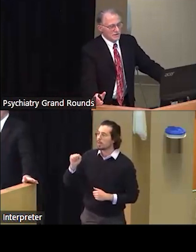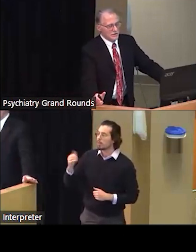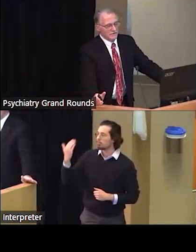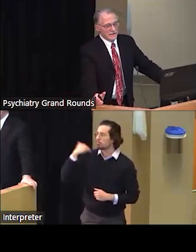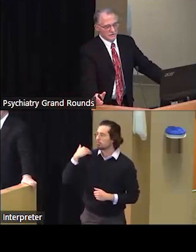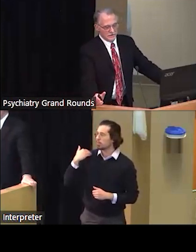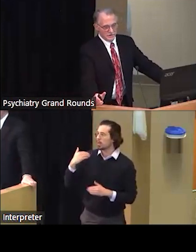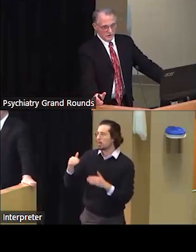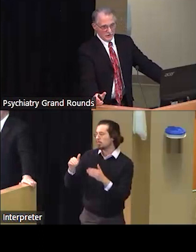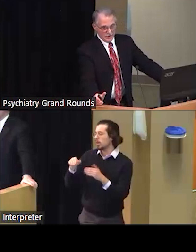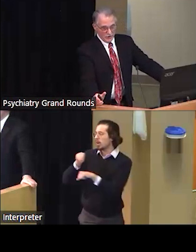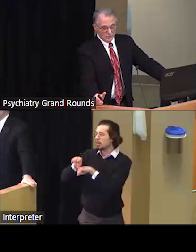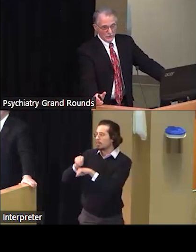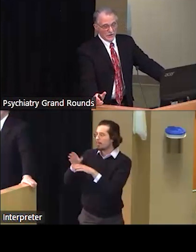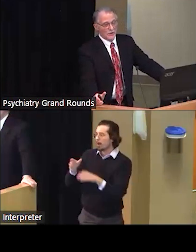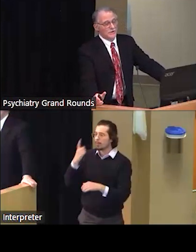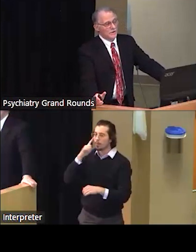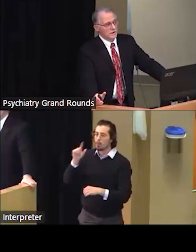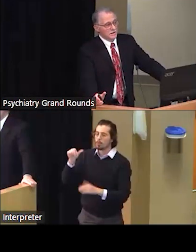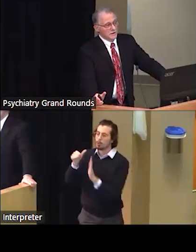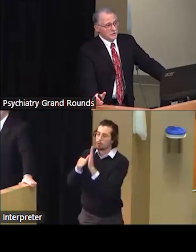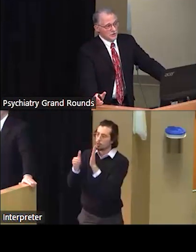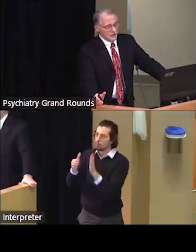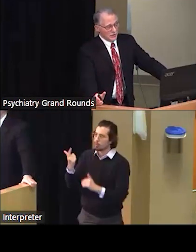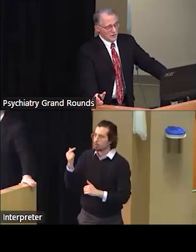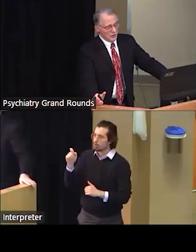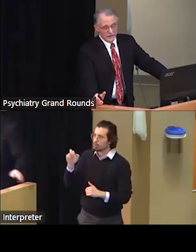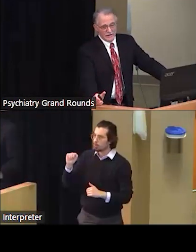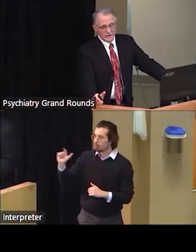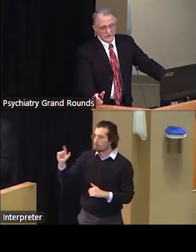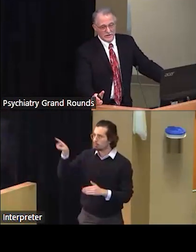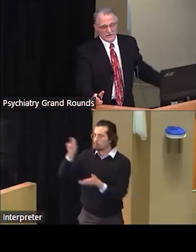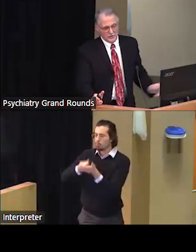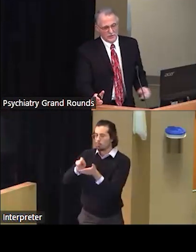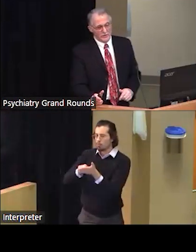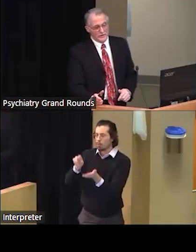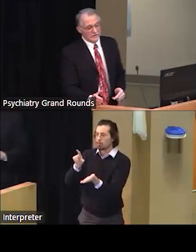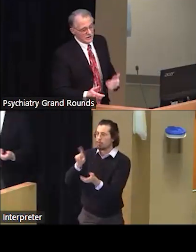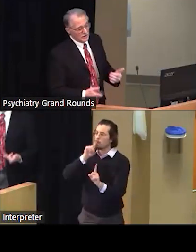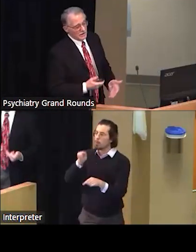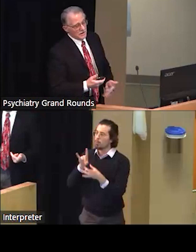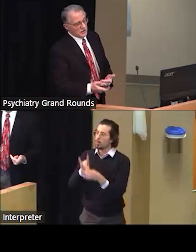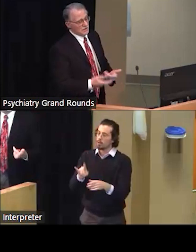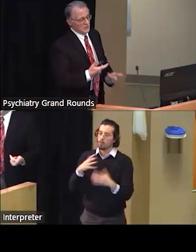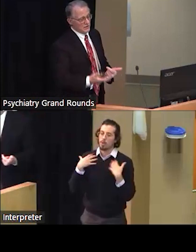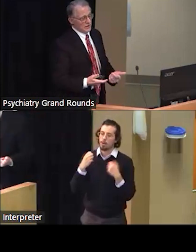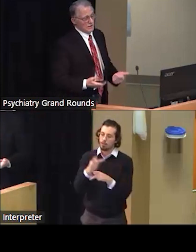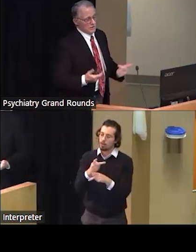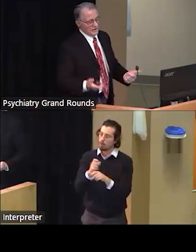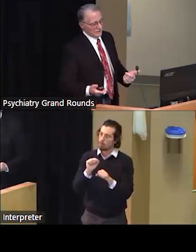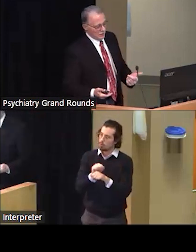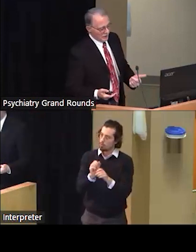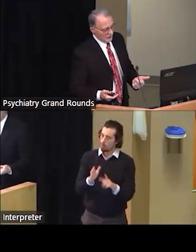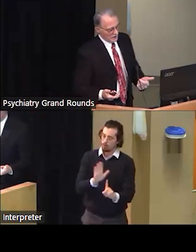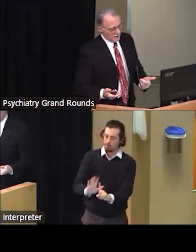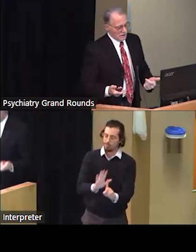she was a senior advisor for the Surgeon General when they wrote the Surgeon General report on healthcare worker burnout. So she's been really a